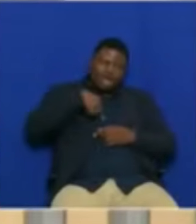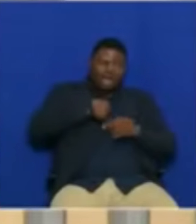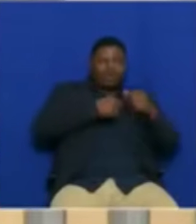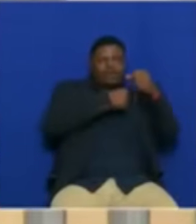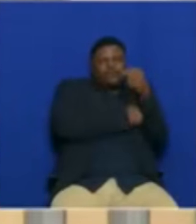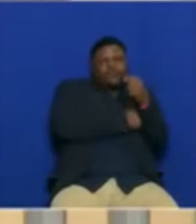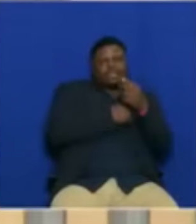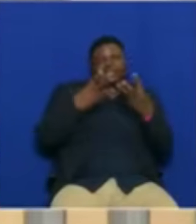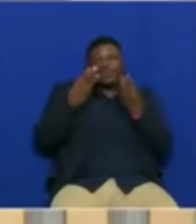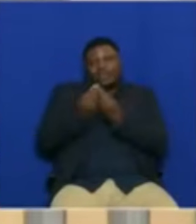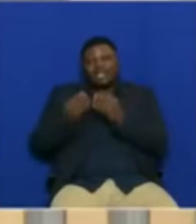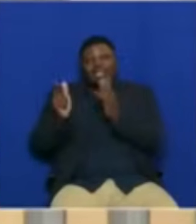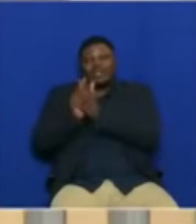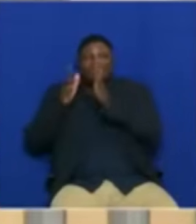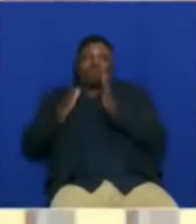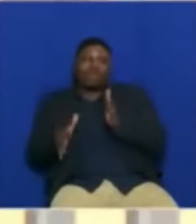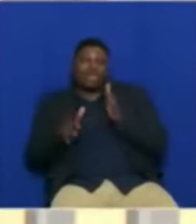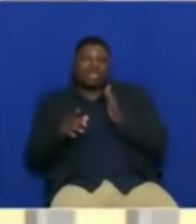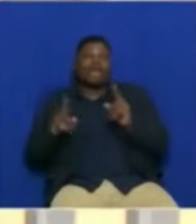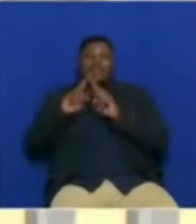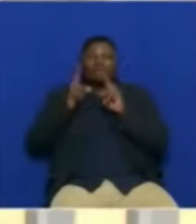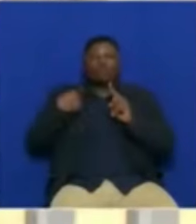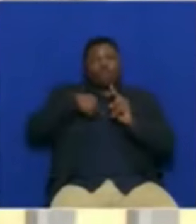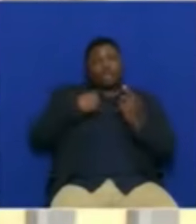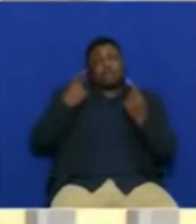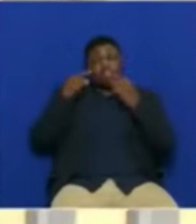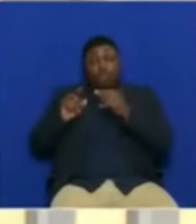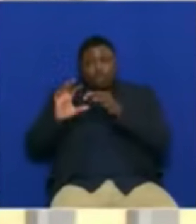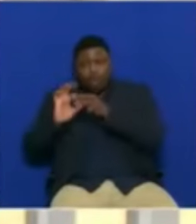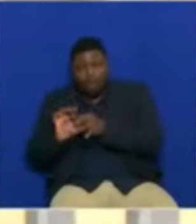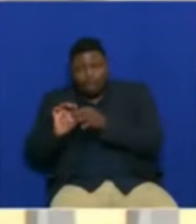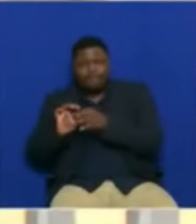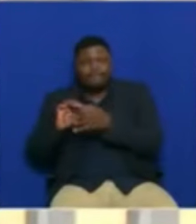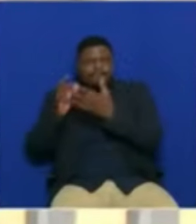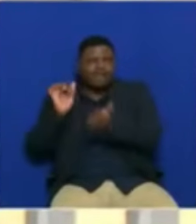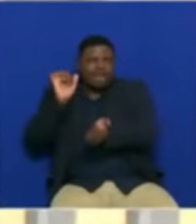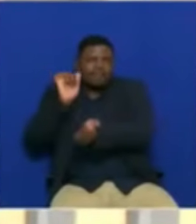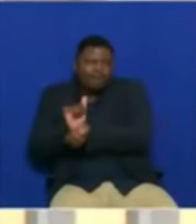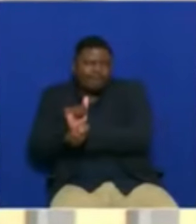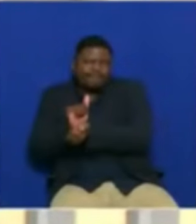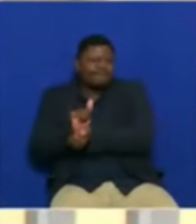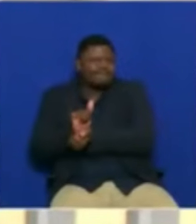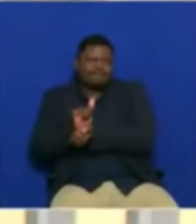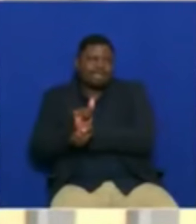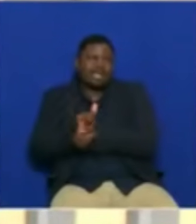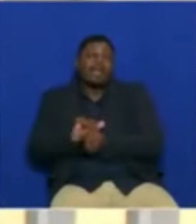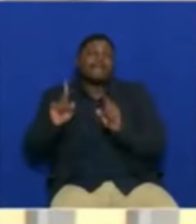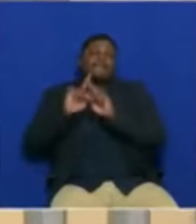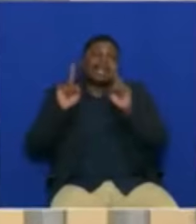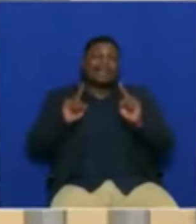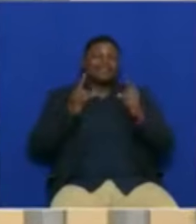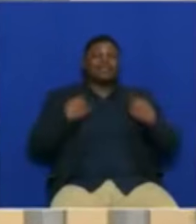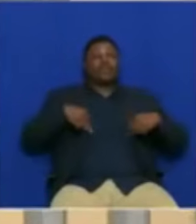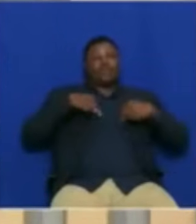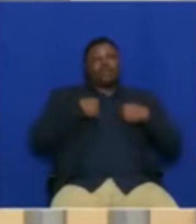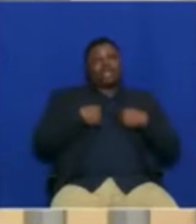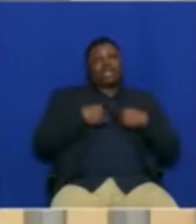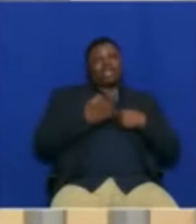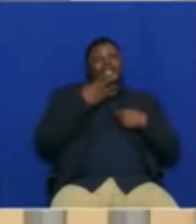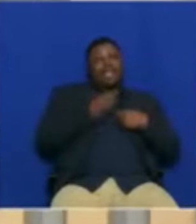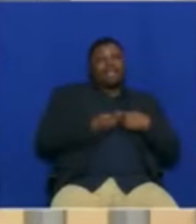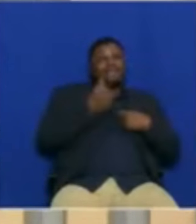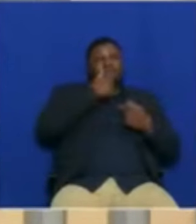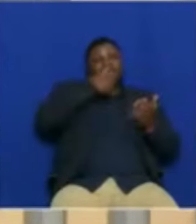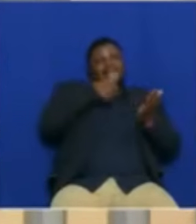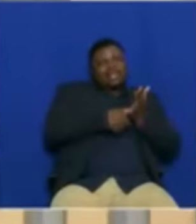and blue lights, whatever. The warrant is just there so that we have it, but we call them to the station. And you